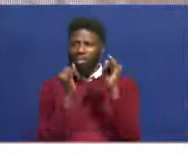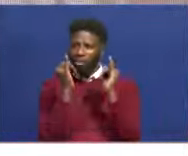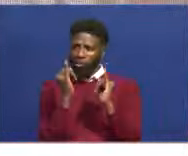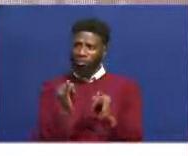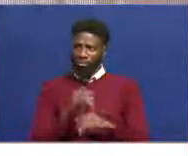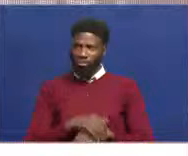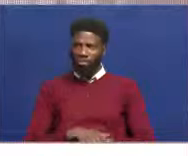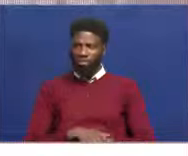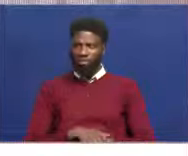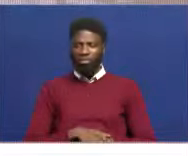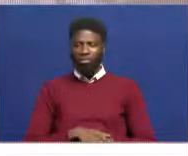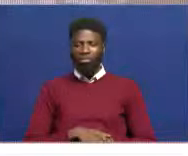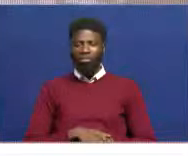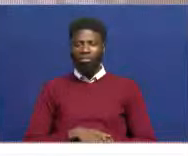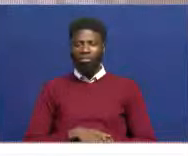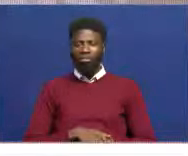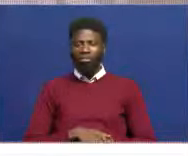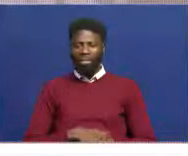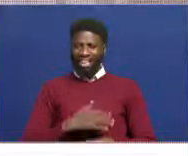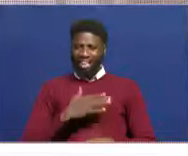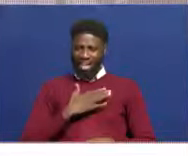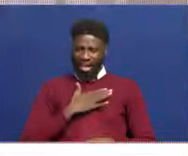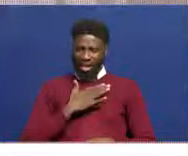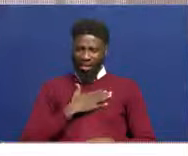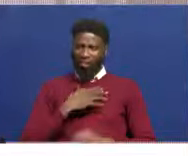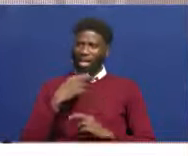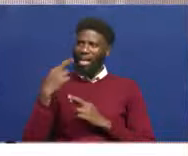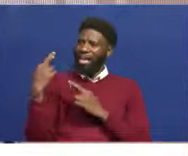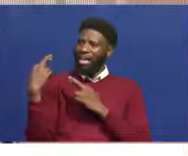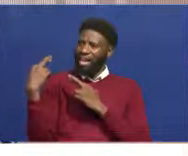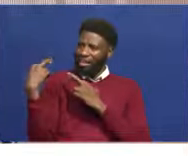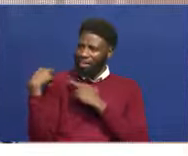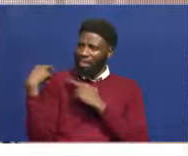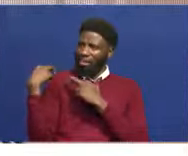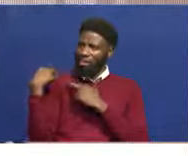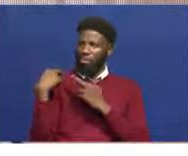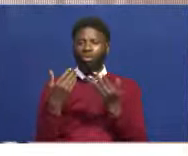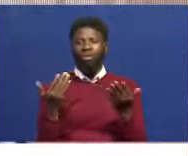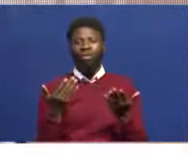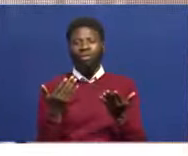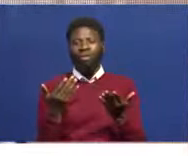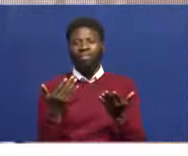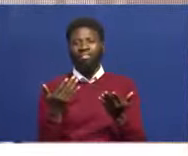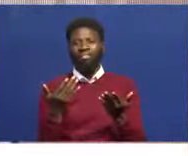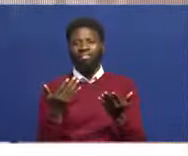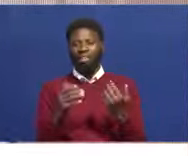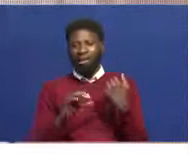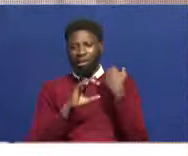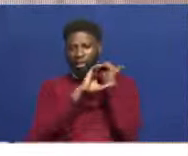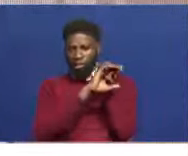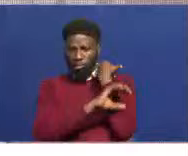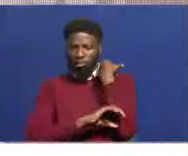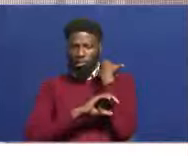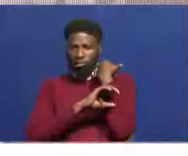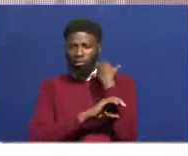Our historical task is to lay the foundation of this new nation.